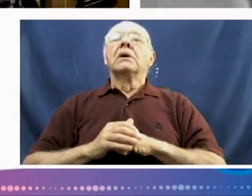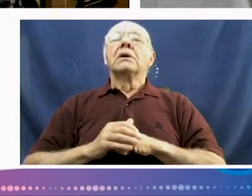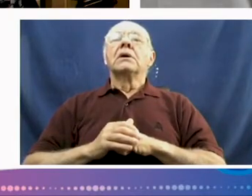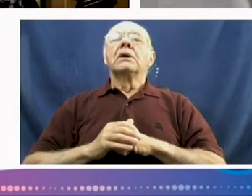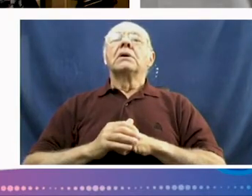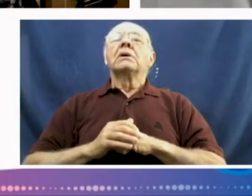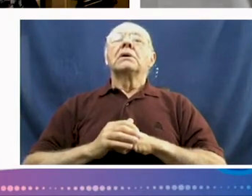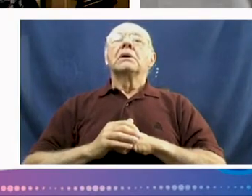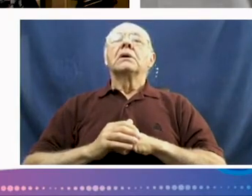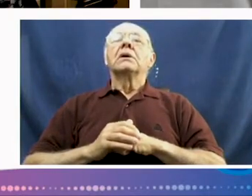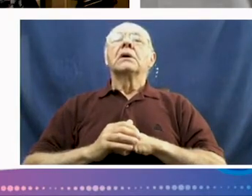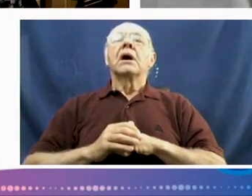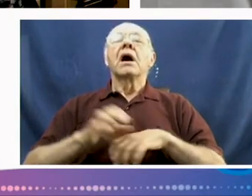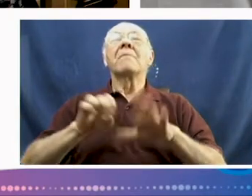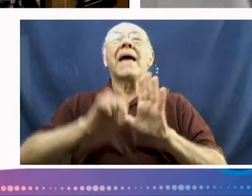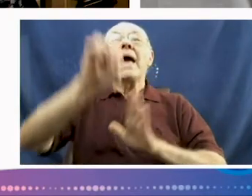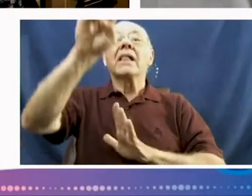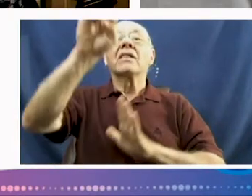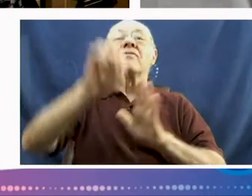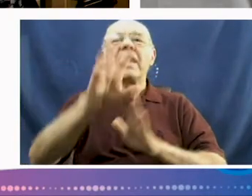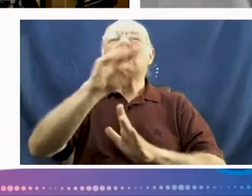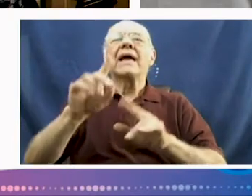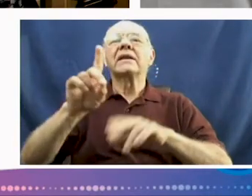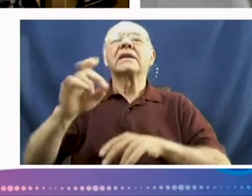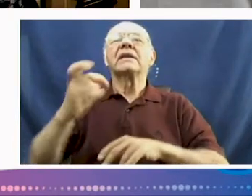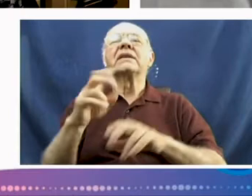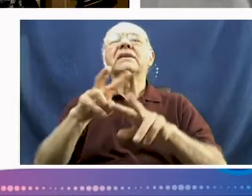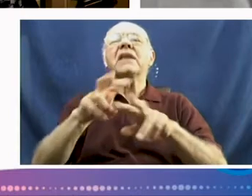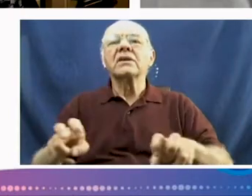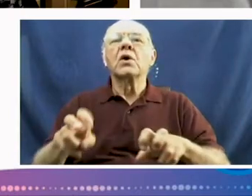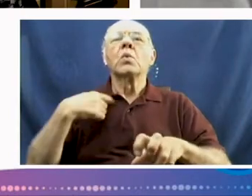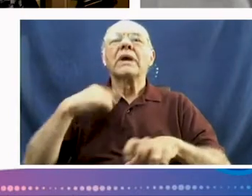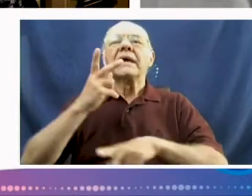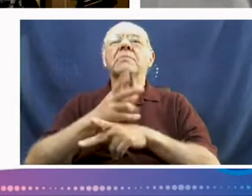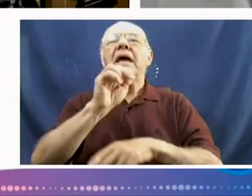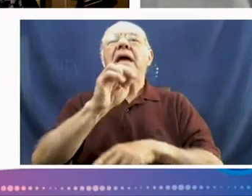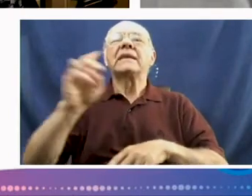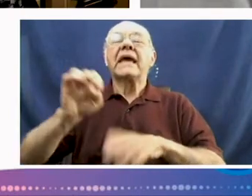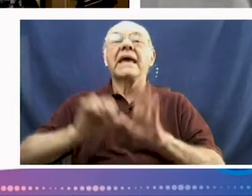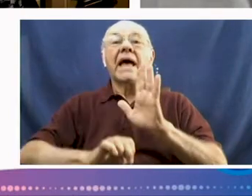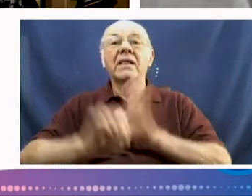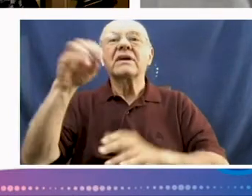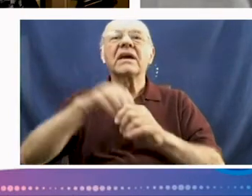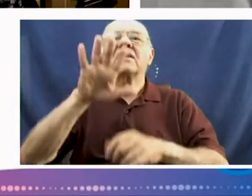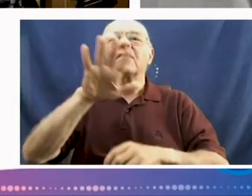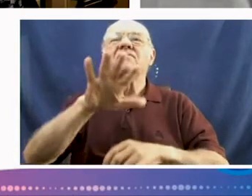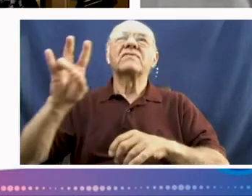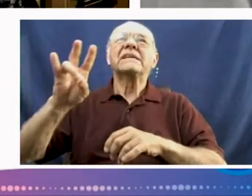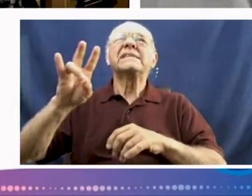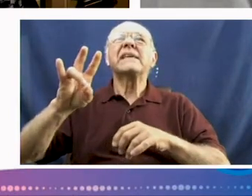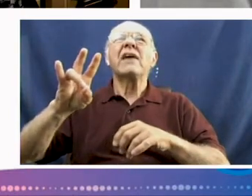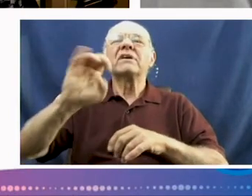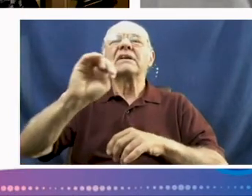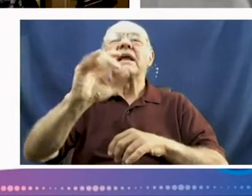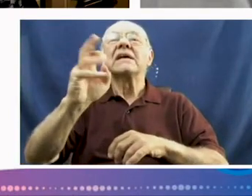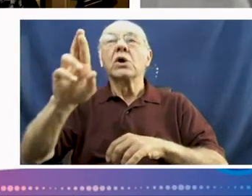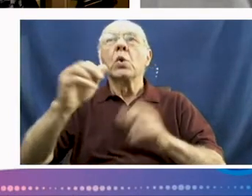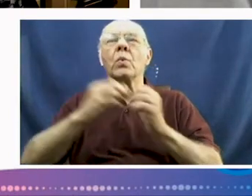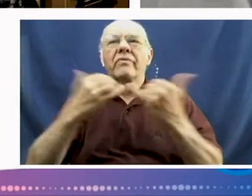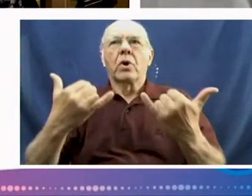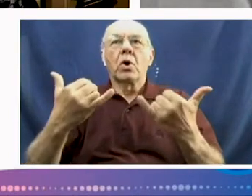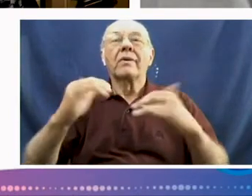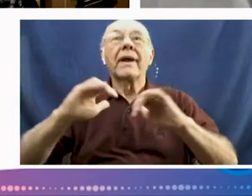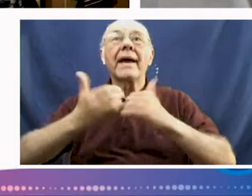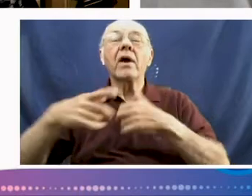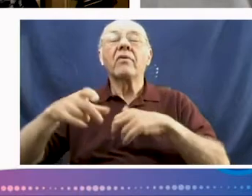Elevator status and diagnostics. NJ Transit maintains 88 elevators and 57 escalators. With the current setup, elevator outages